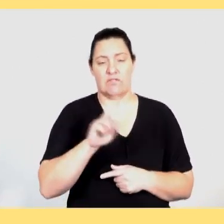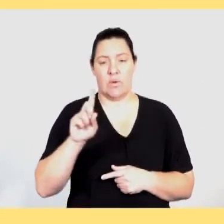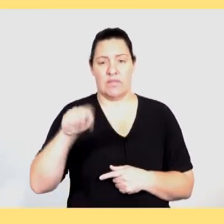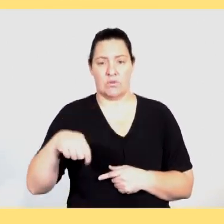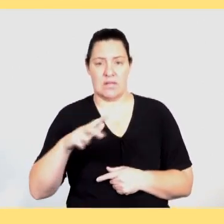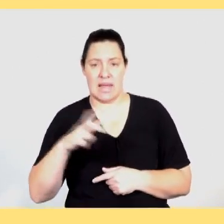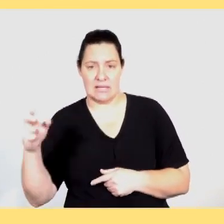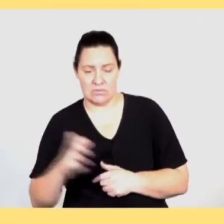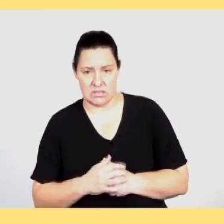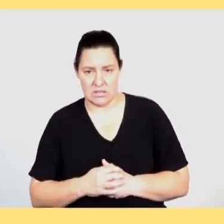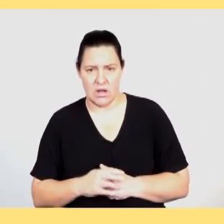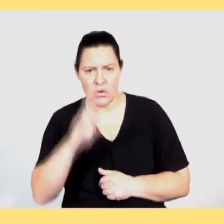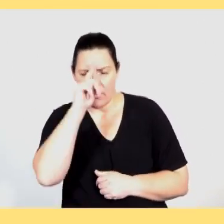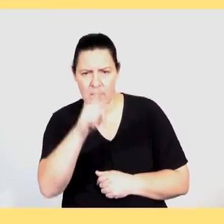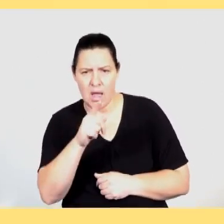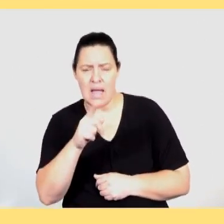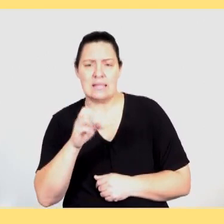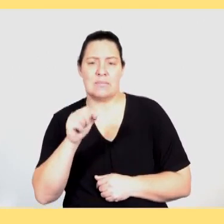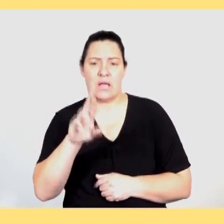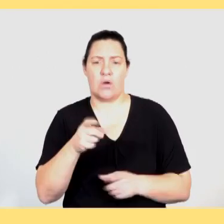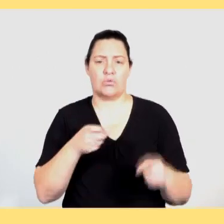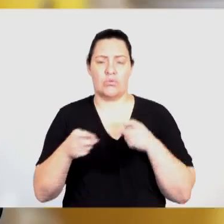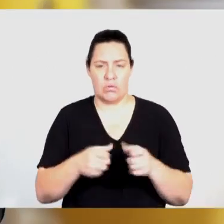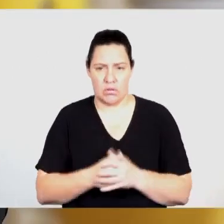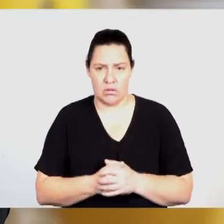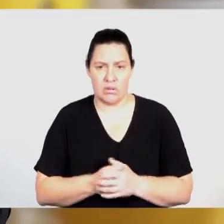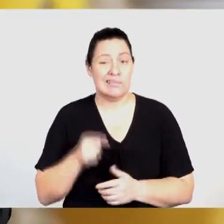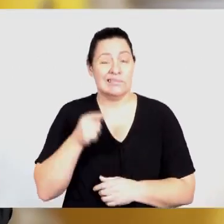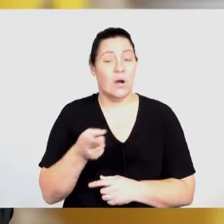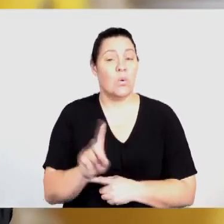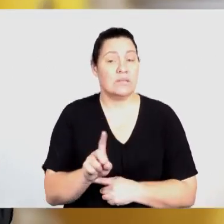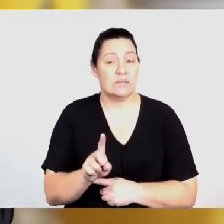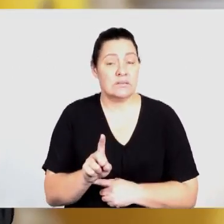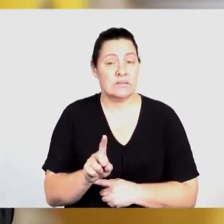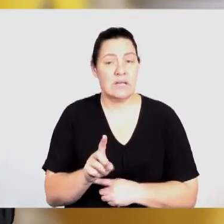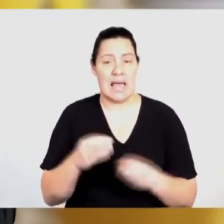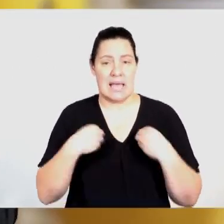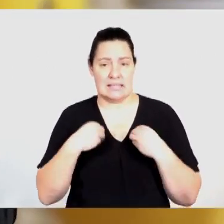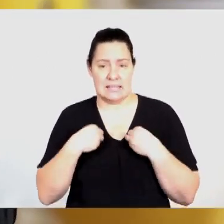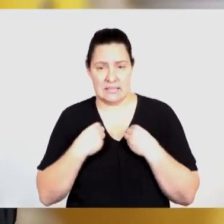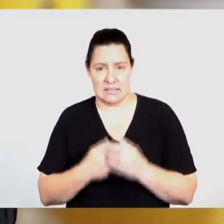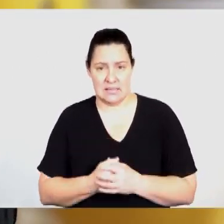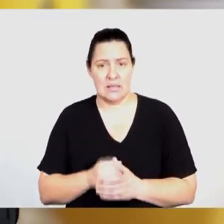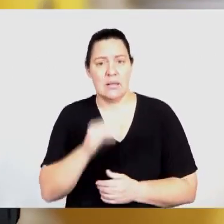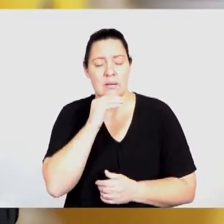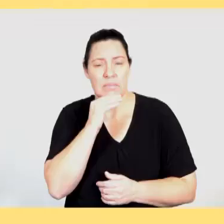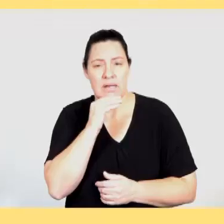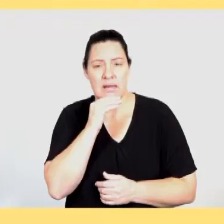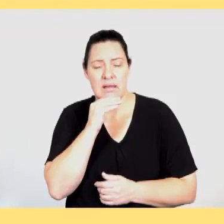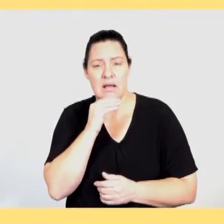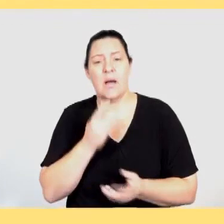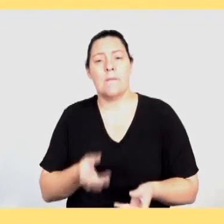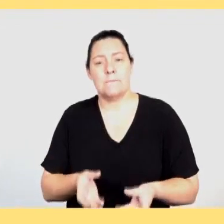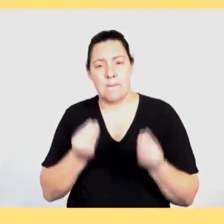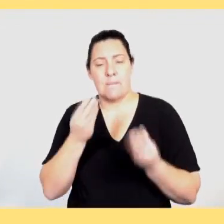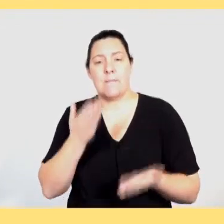is 51,800. Remember, what is debtors control? Debtors control is an asset. That means